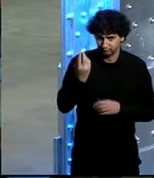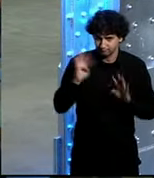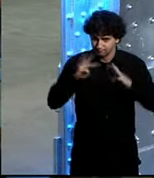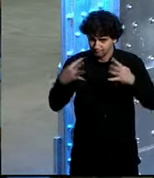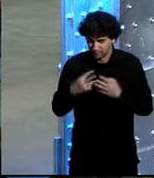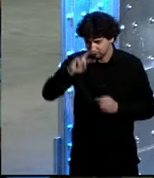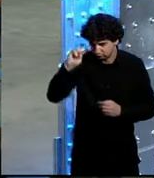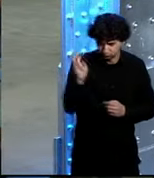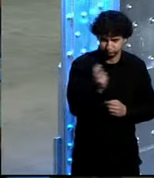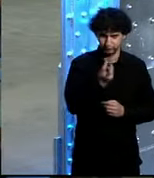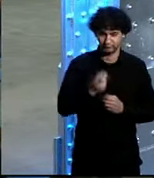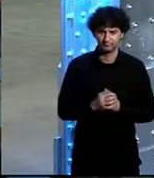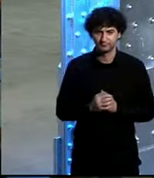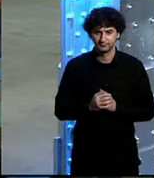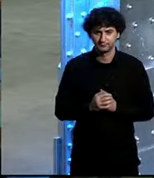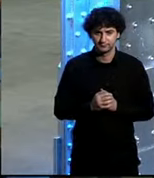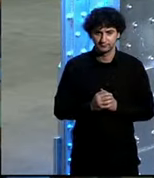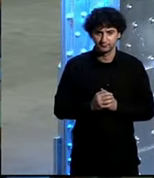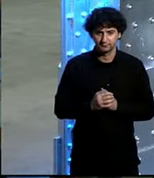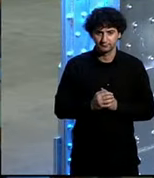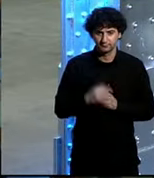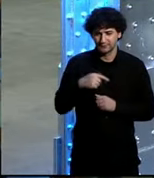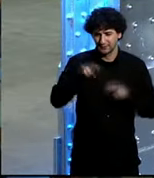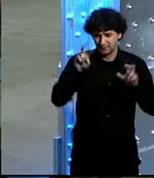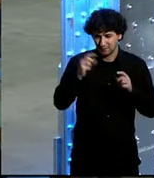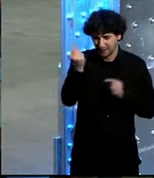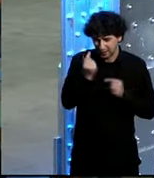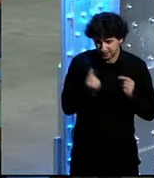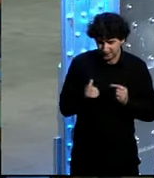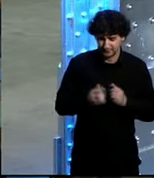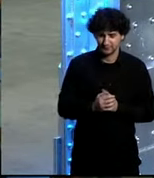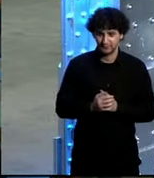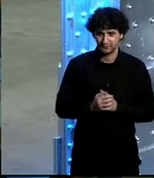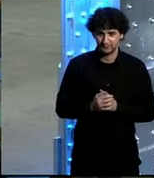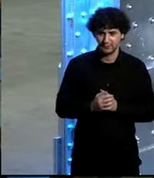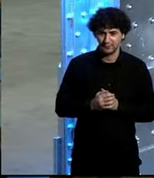using to further develop transmedia and multi-platforms.